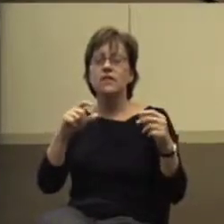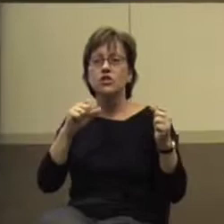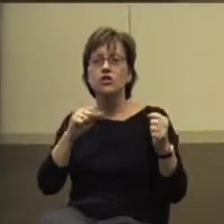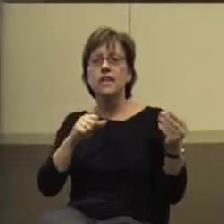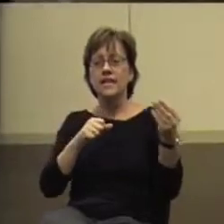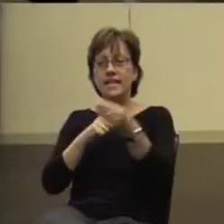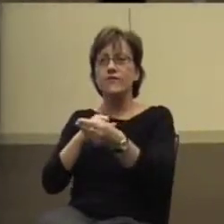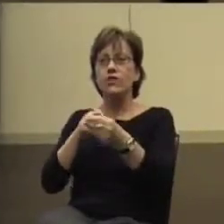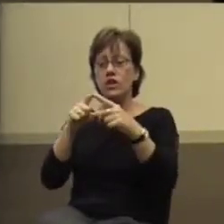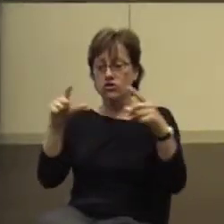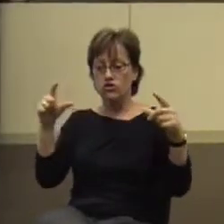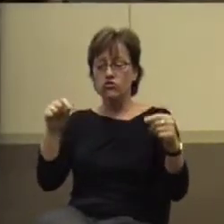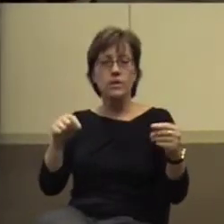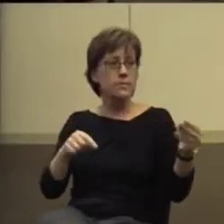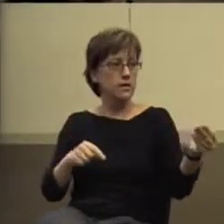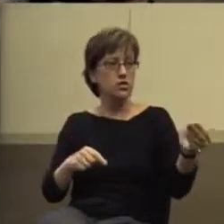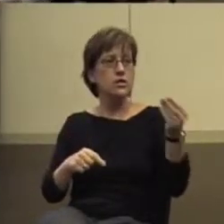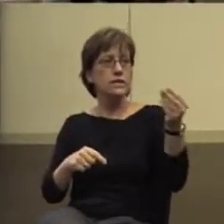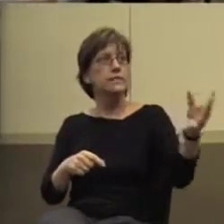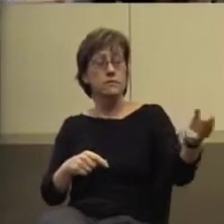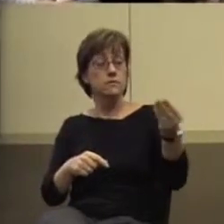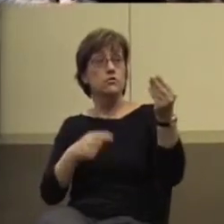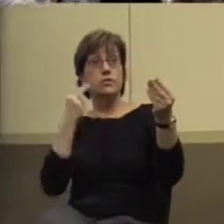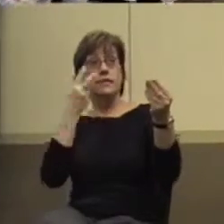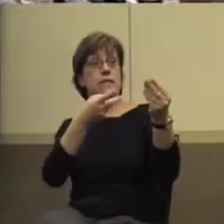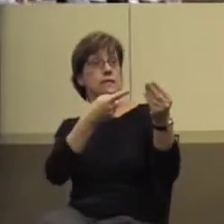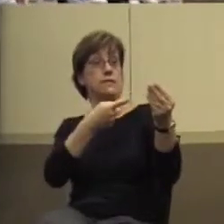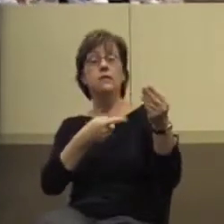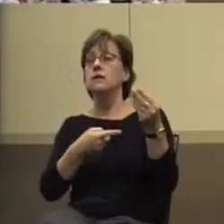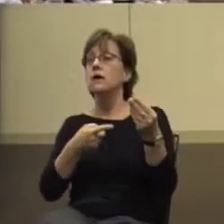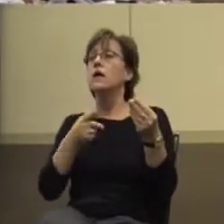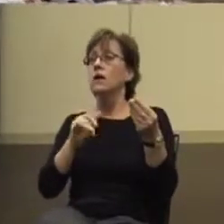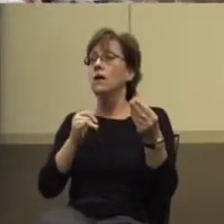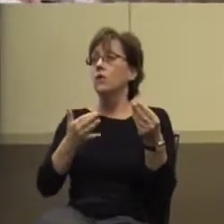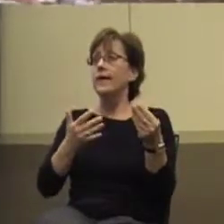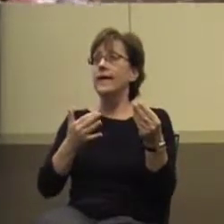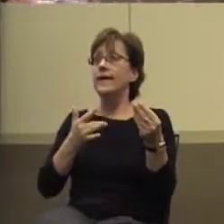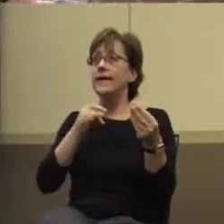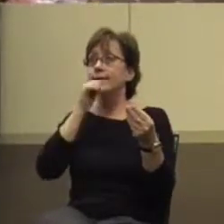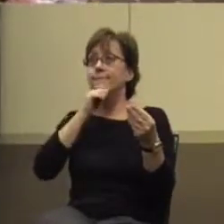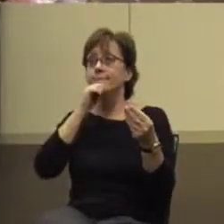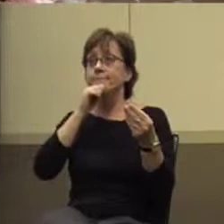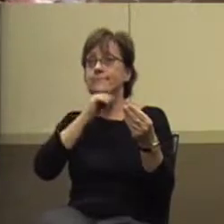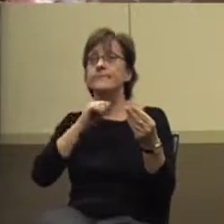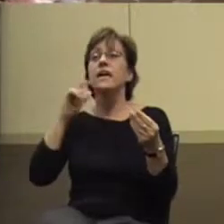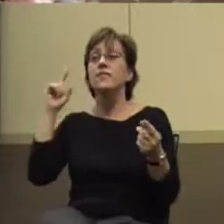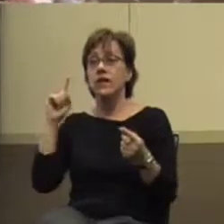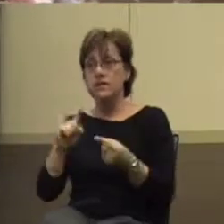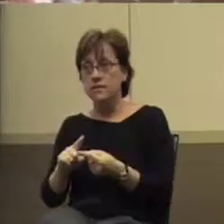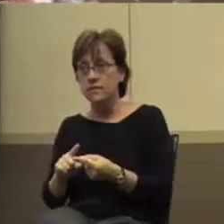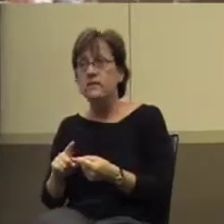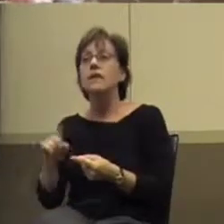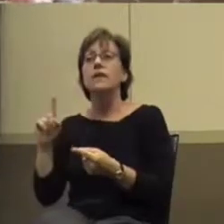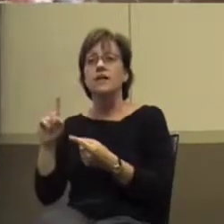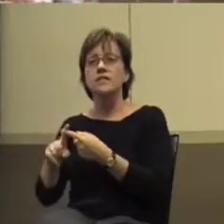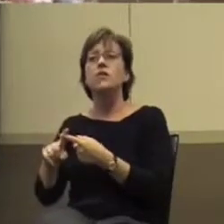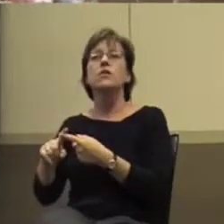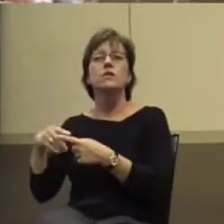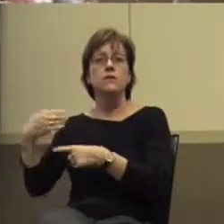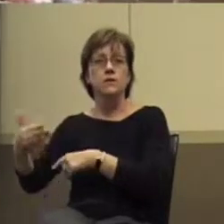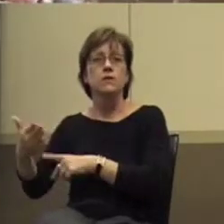it's going to be less, yeah, that's good. All right,